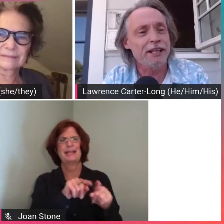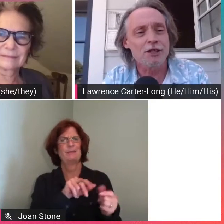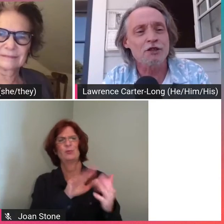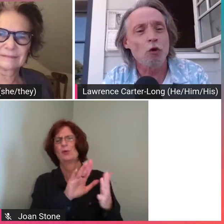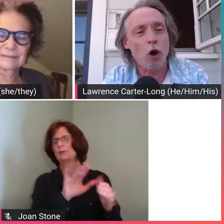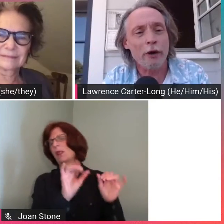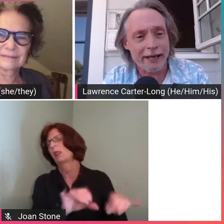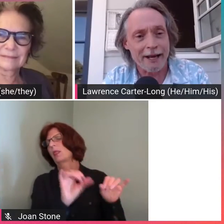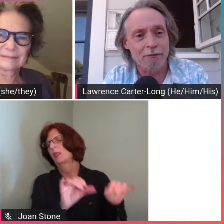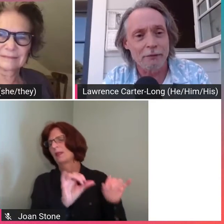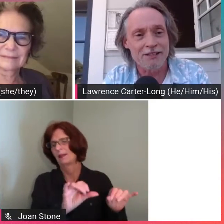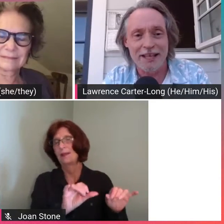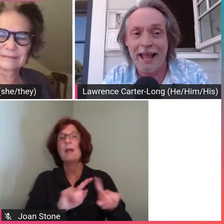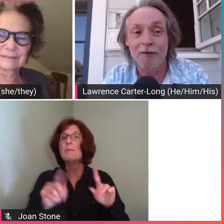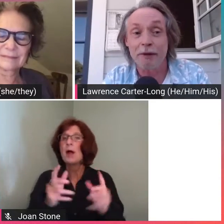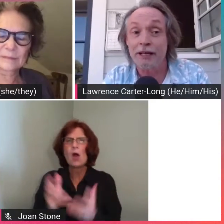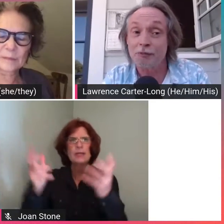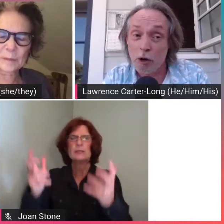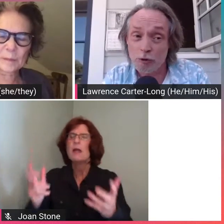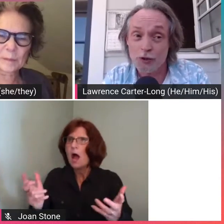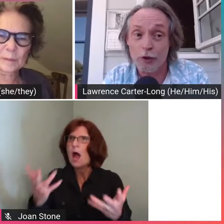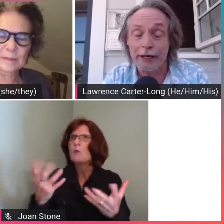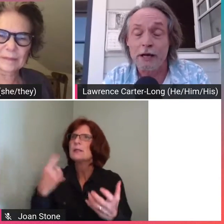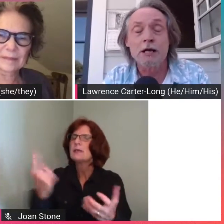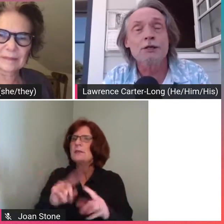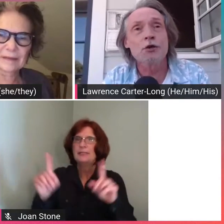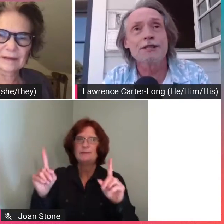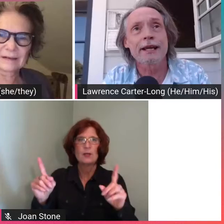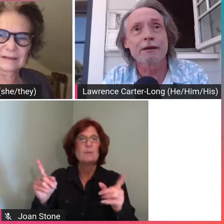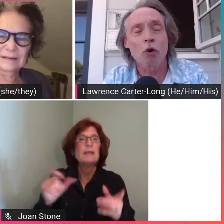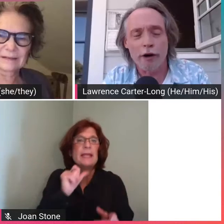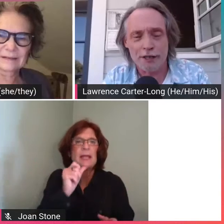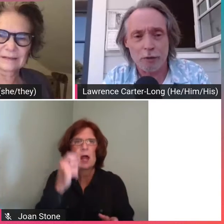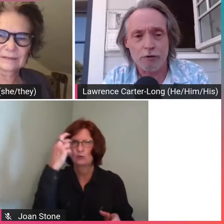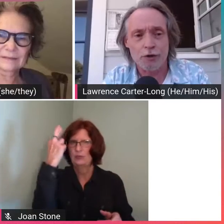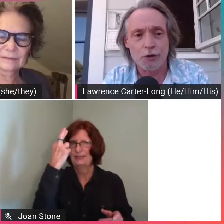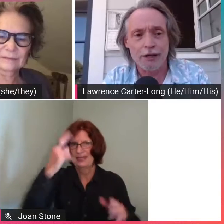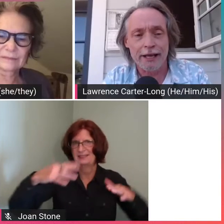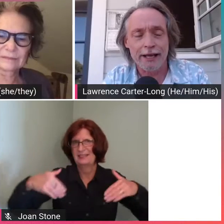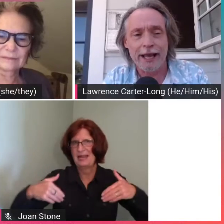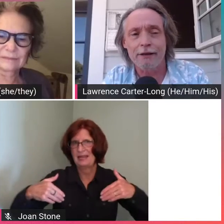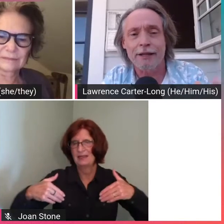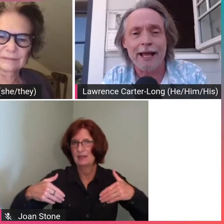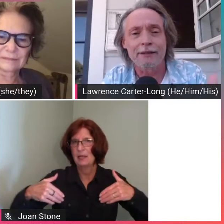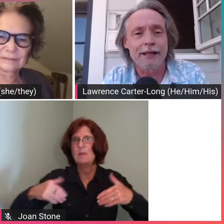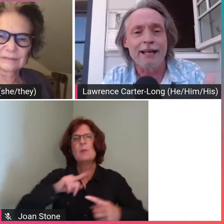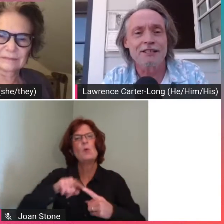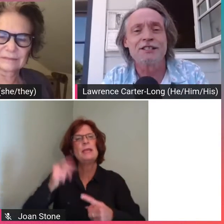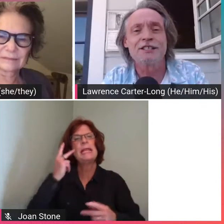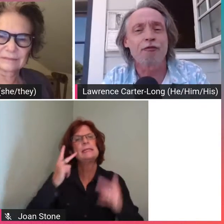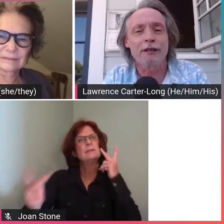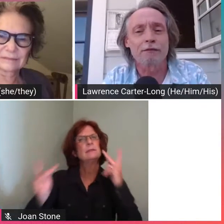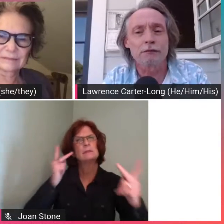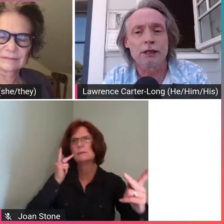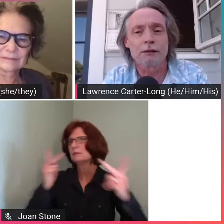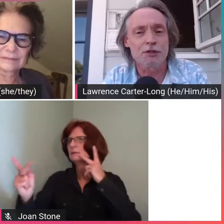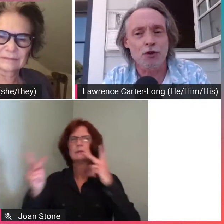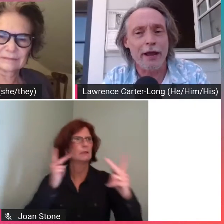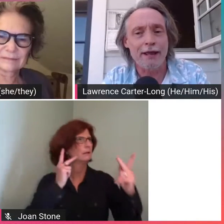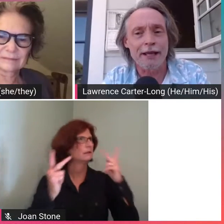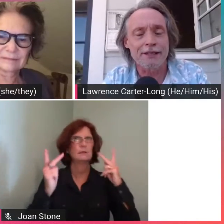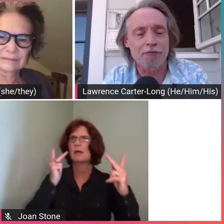something different. They just don't know it yet because they haven't been exposed to it. So as they get more exposed to it and they get that